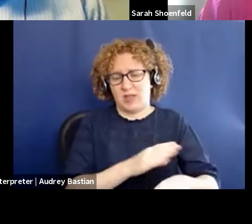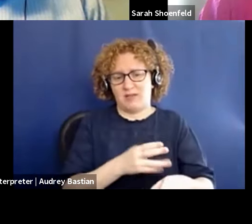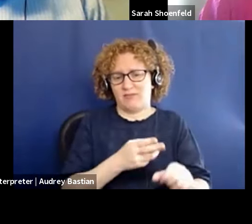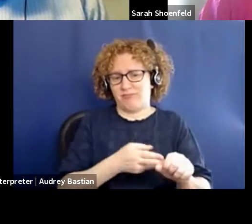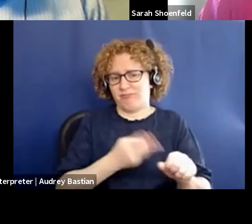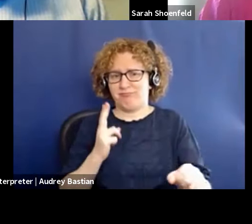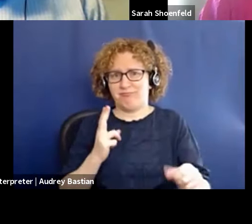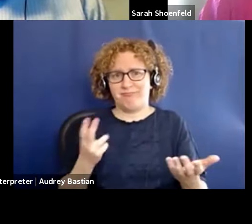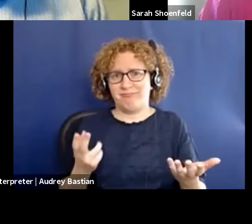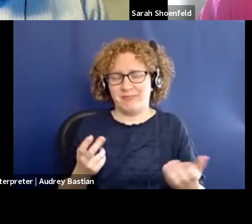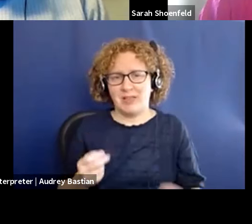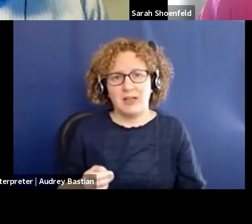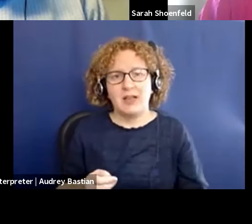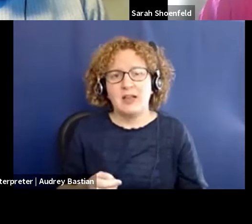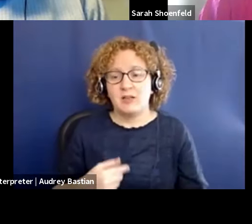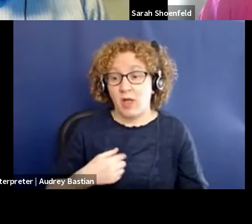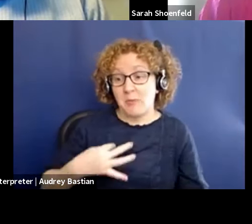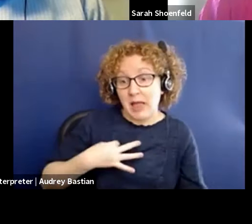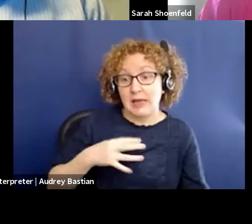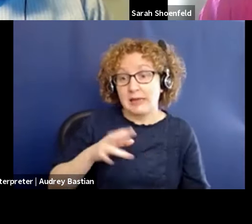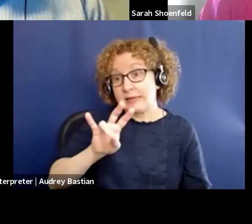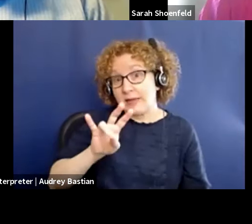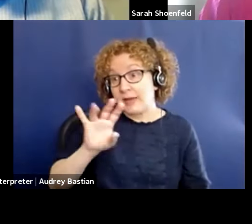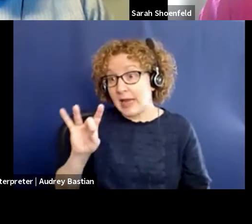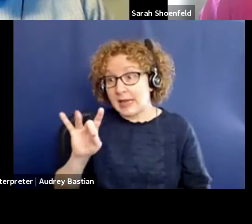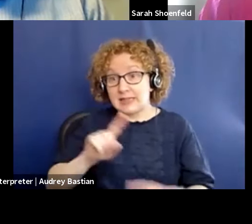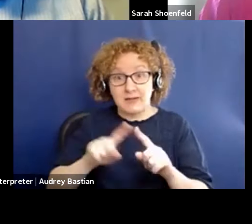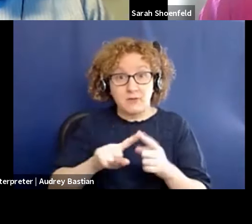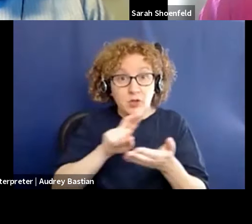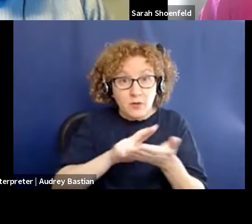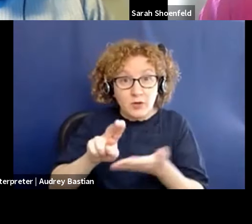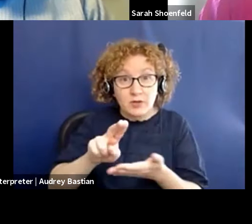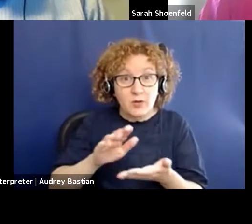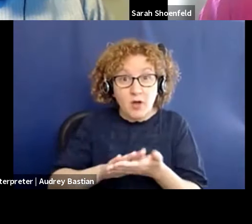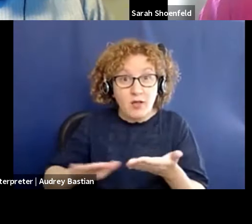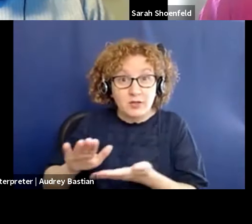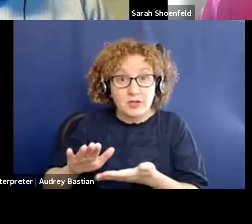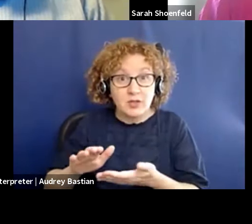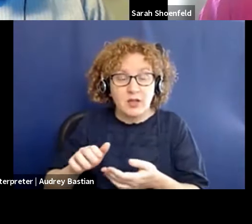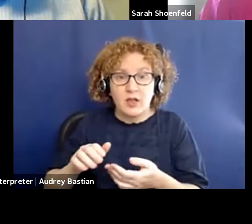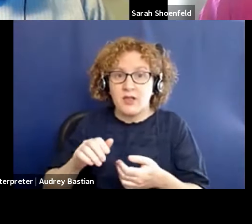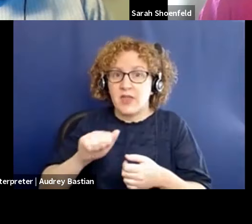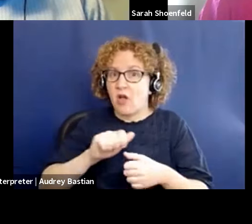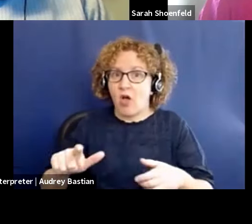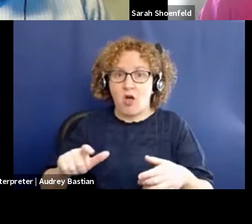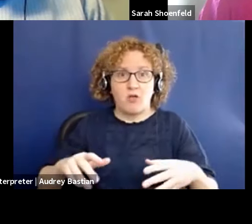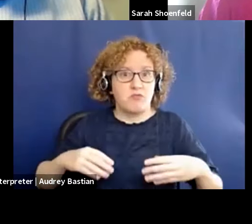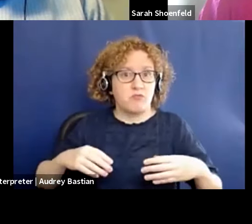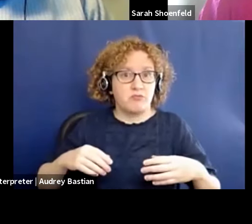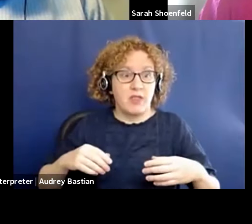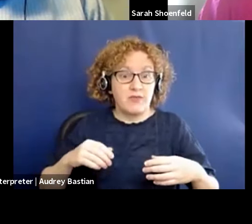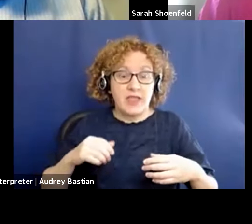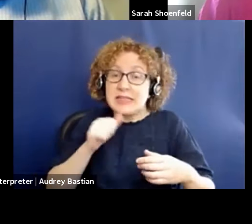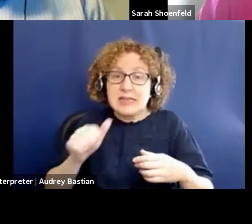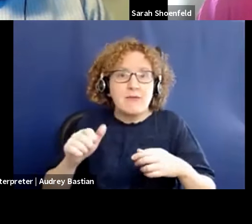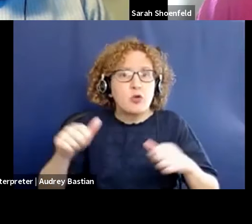I applied for 7 or 8 universities to go to college. I didn't even get rejected. She never sent them out. They were never